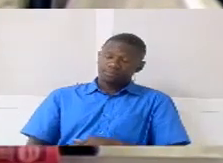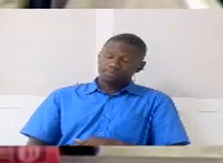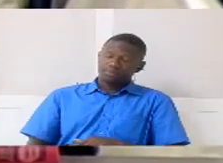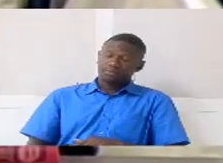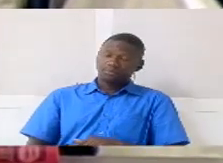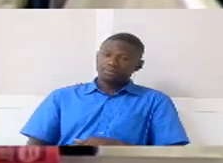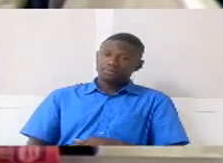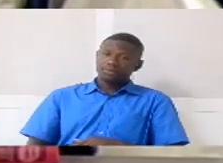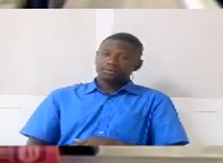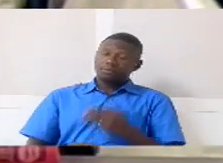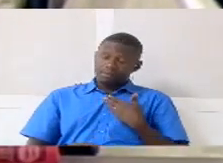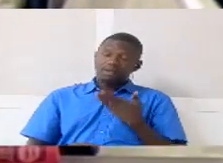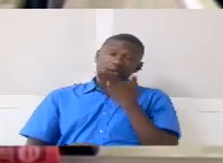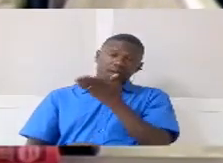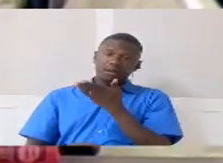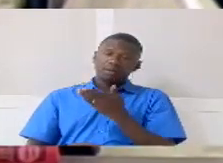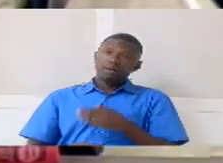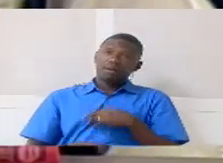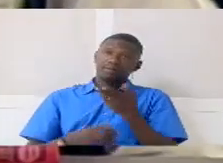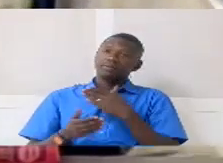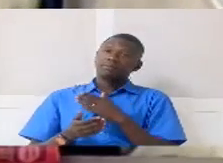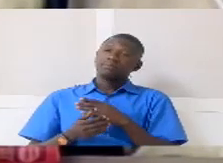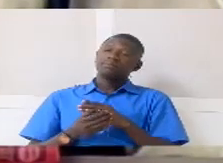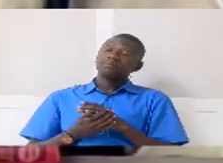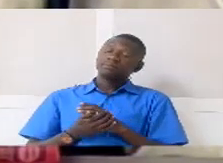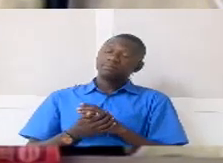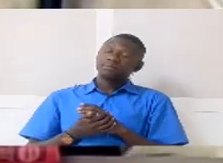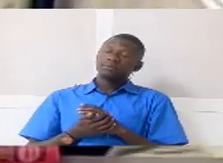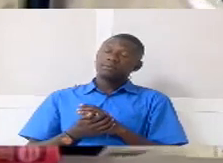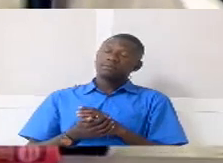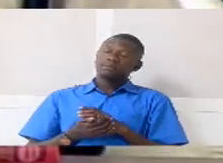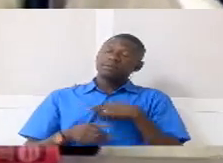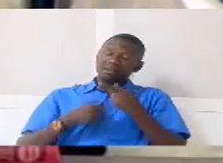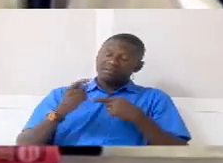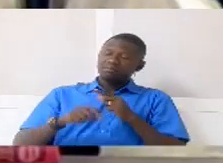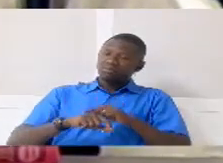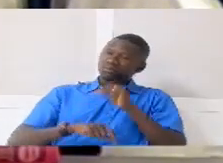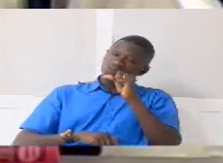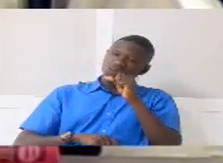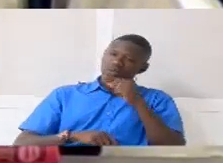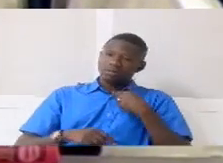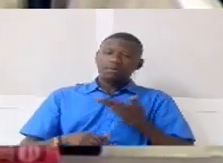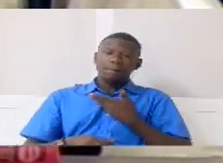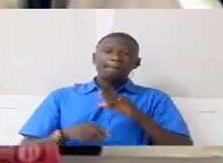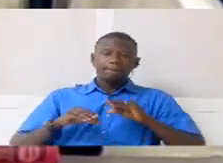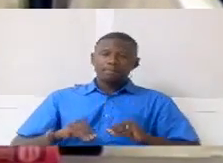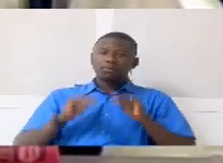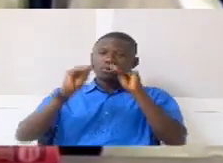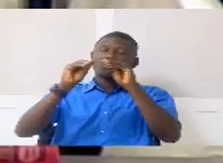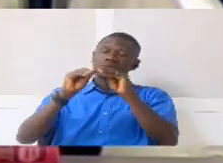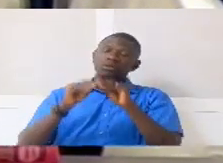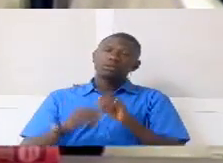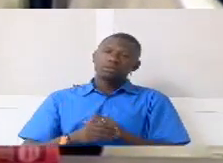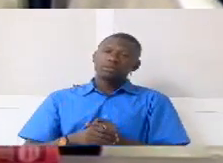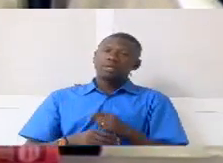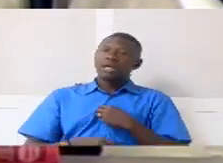sub-inspector. Mbeoto bring boda gero nara amamme nara yem promote ko thank you to a senior principal officer